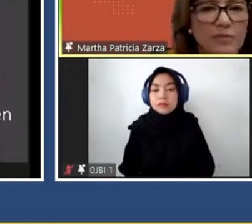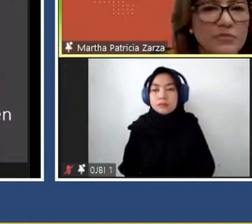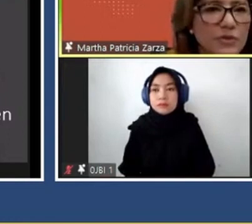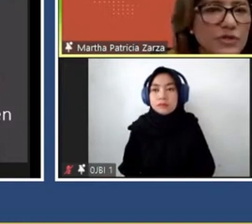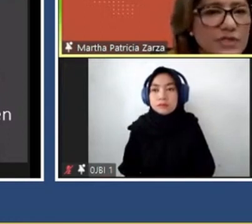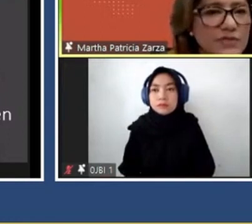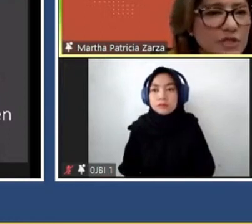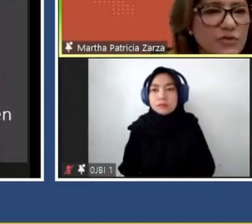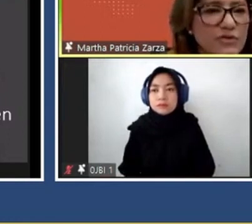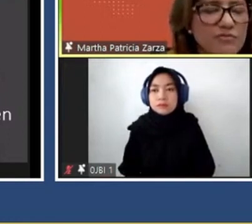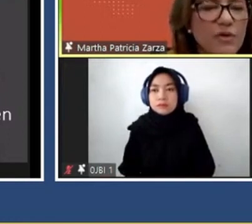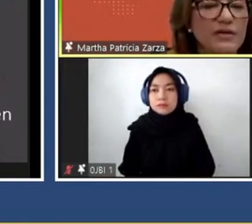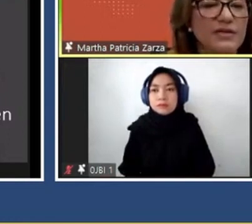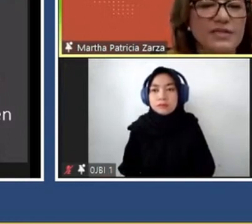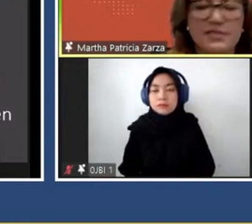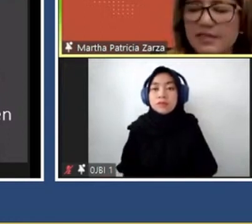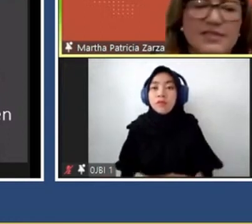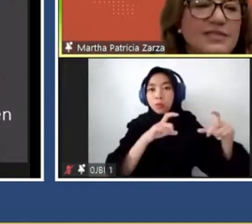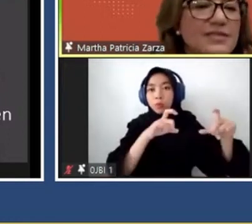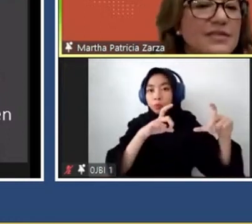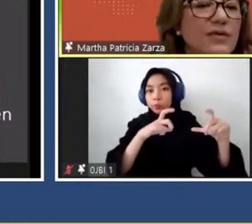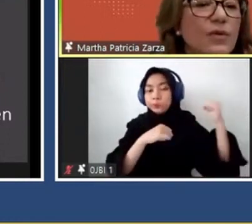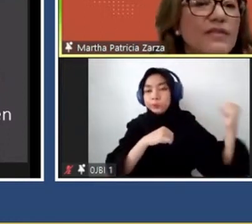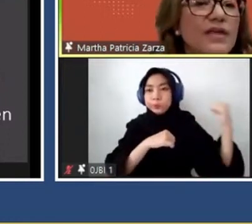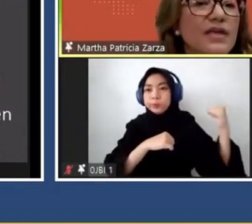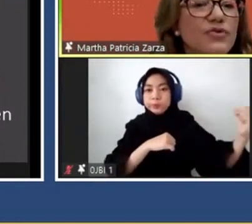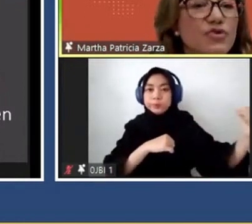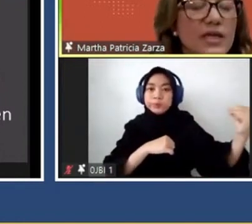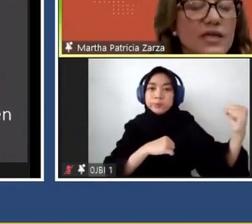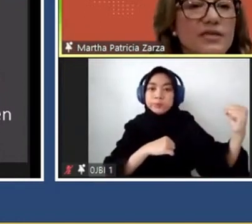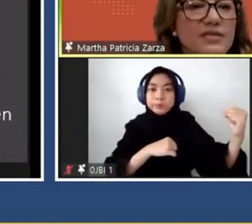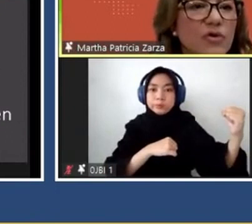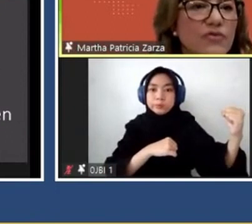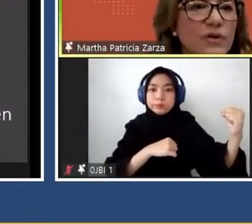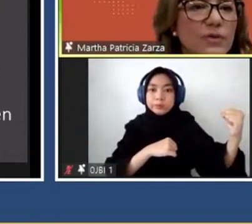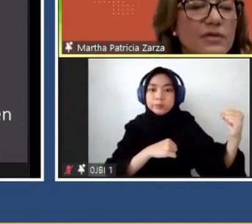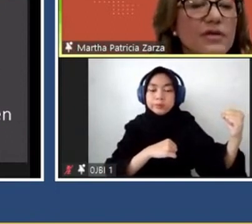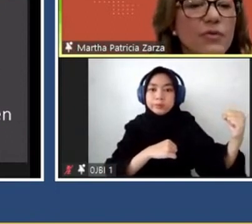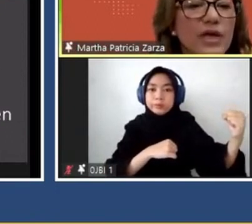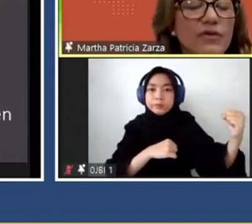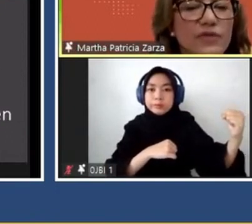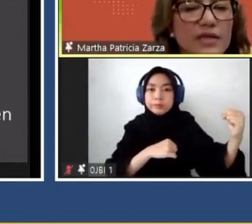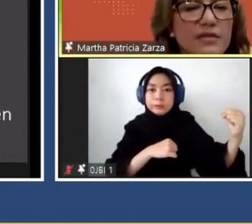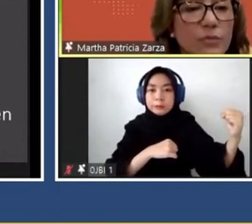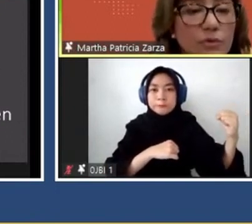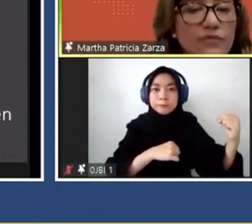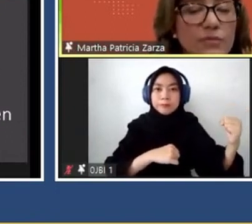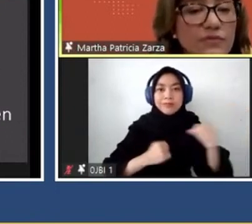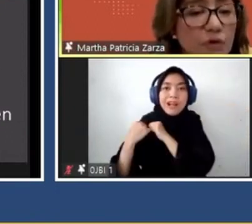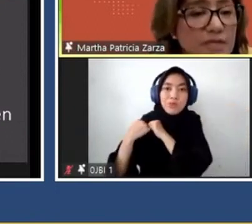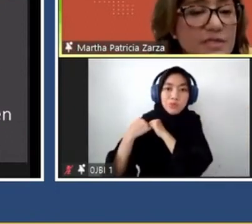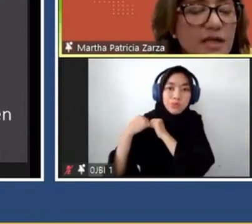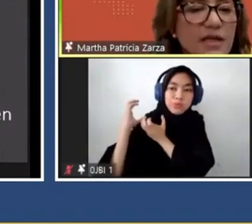Well, I'm showing you these pictures. One is, this is the way they usually, is the more frequent way of getting the wood